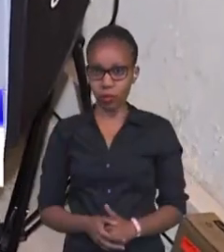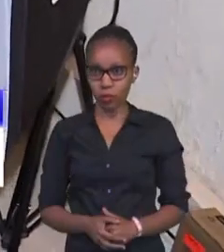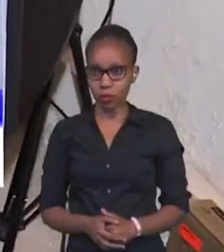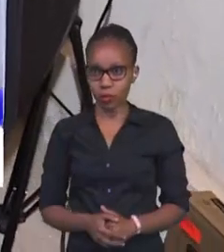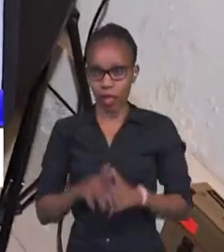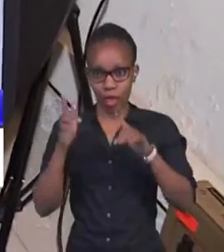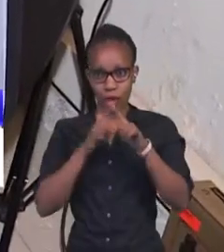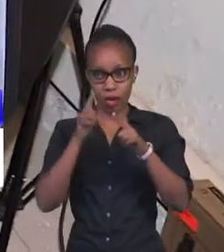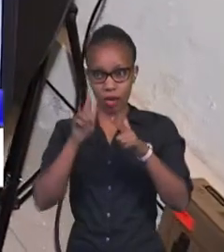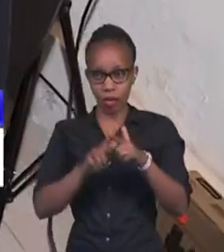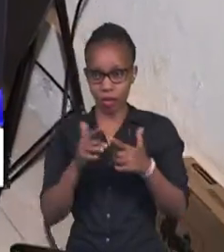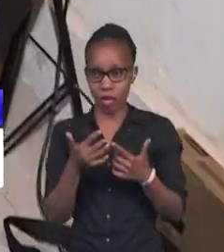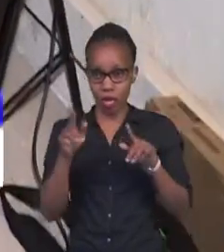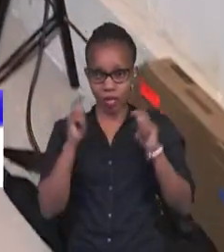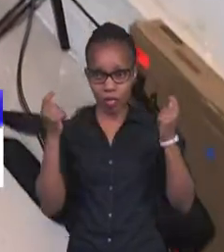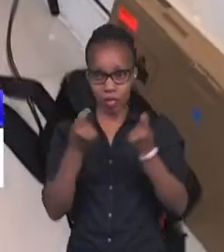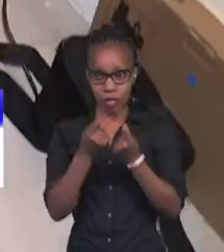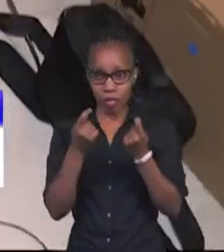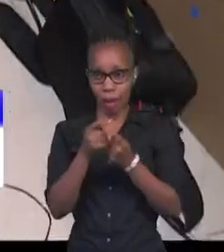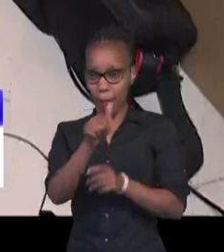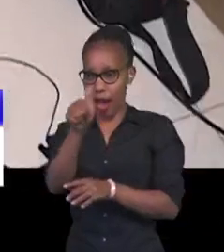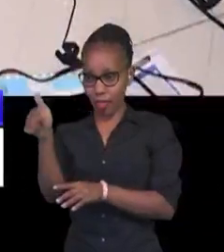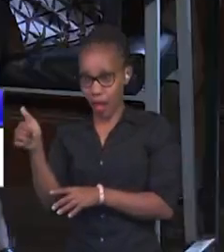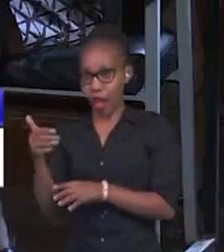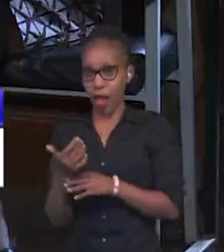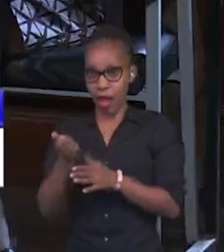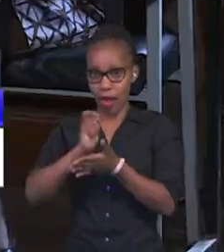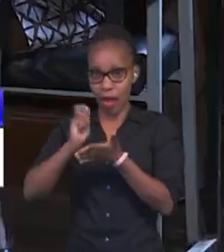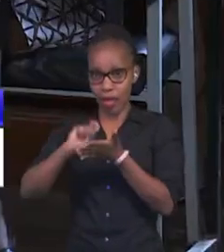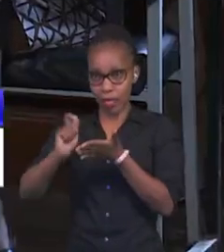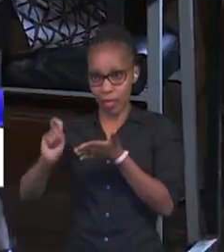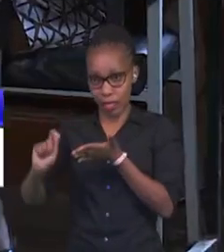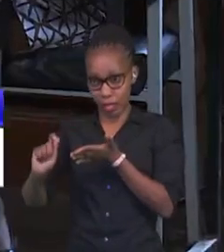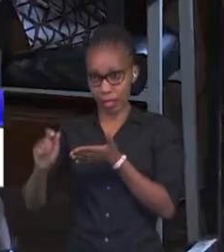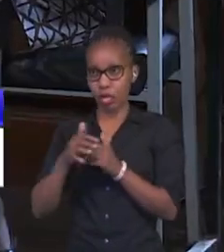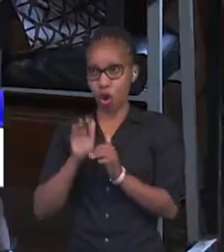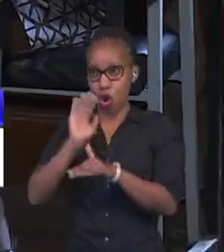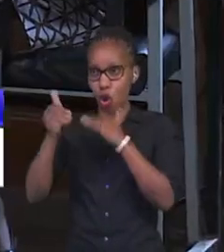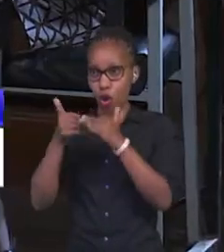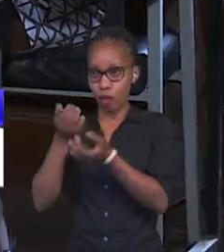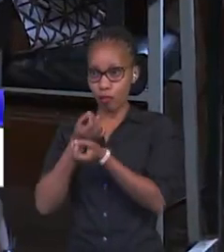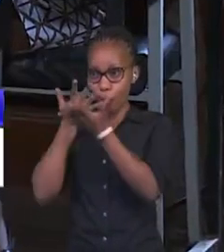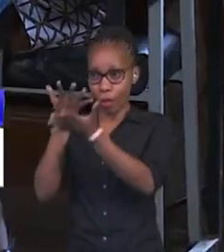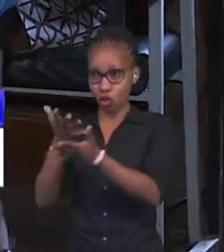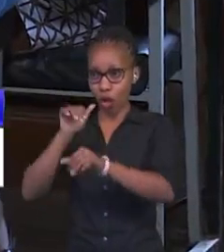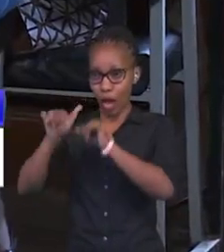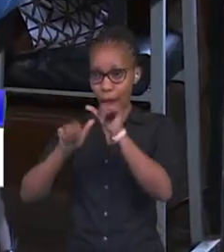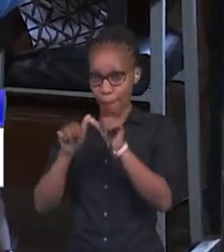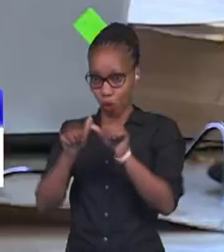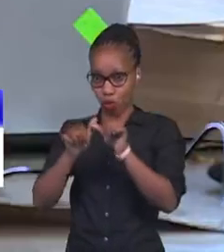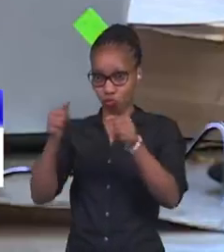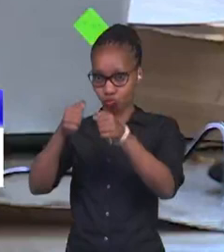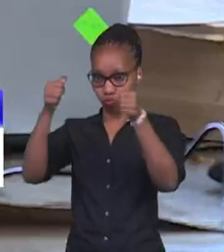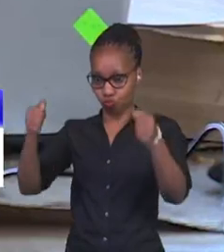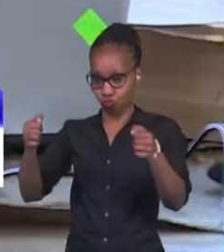And then the team upstairs now writes all the necessary information about that page so that this page